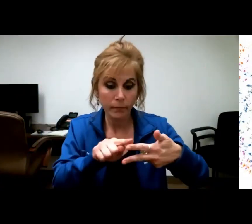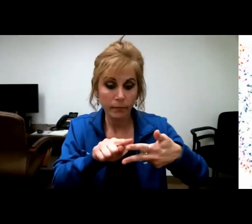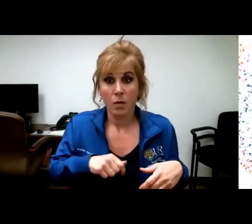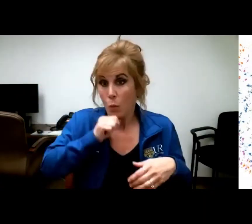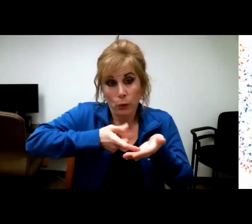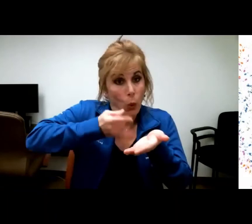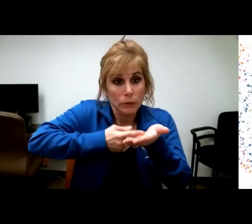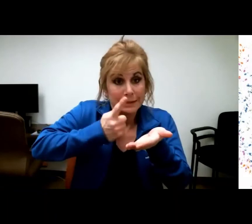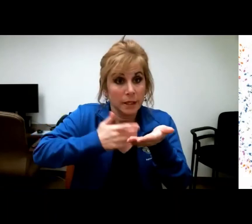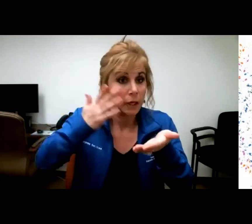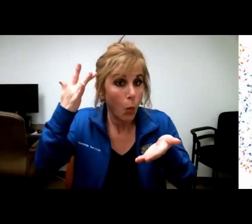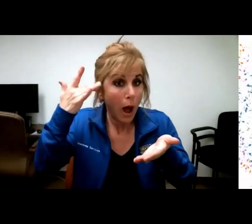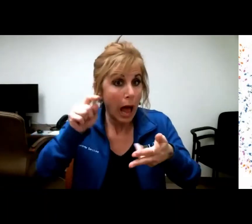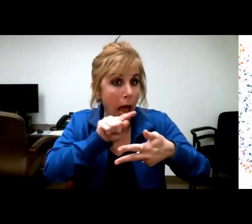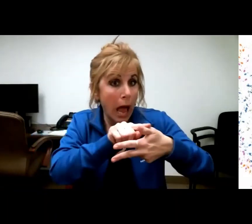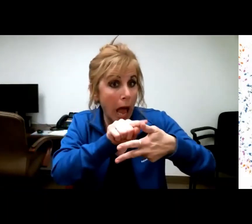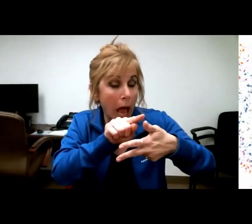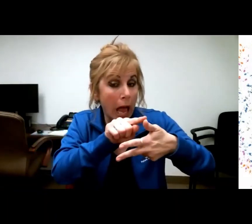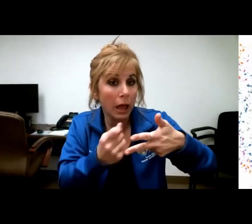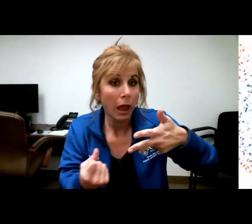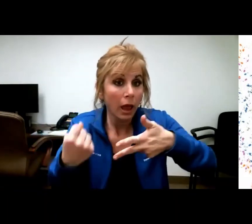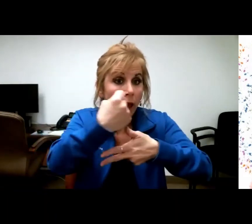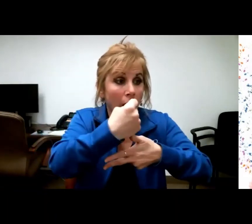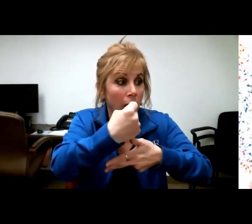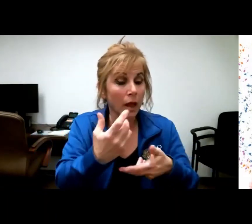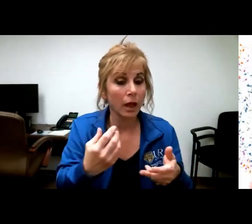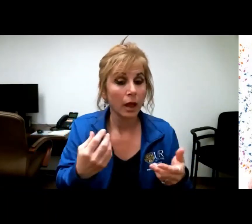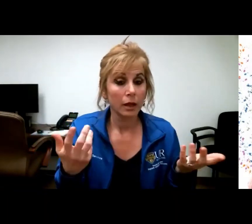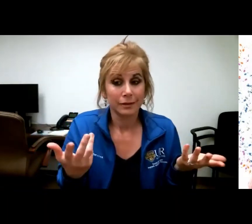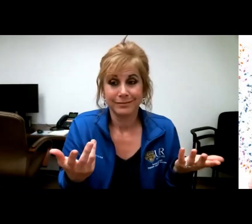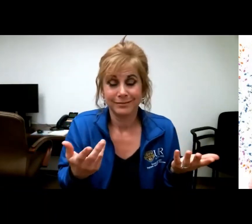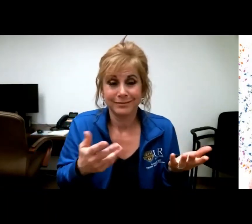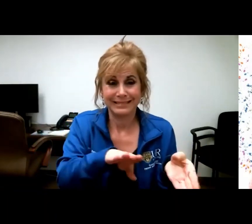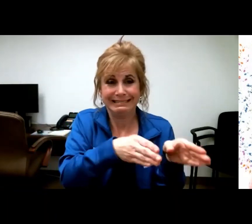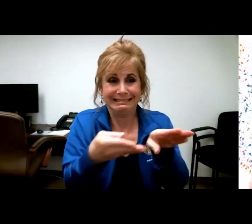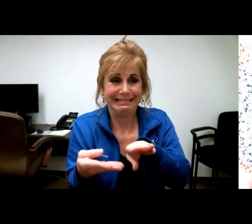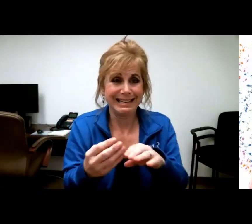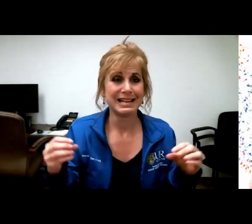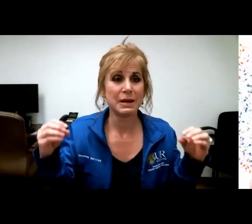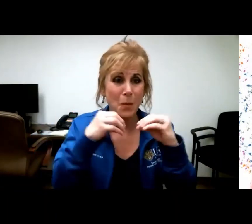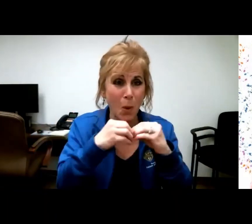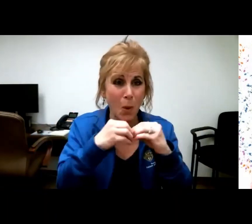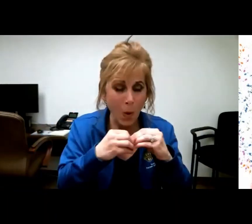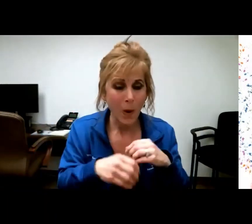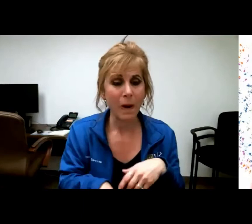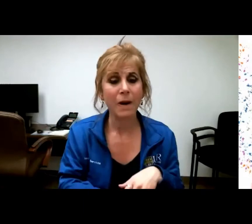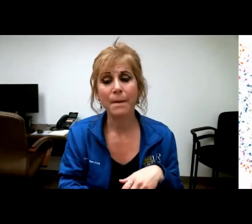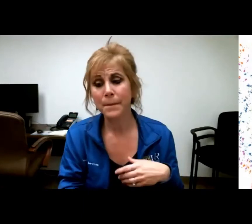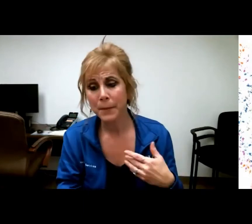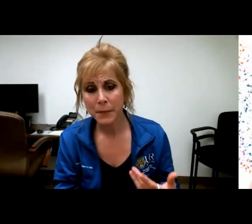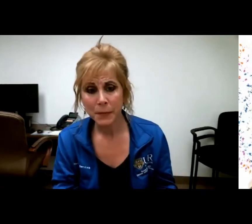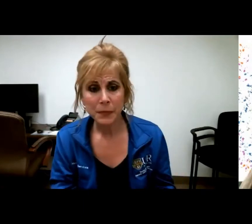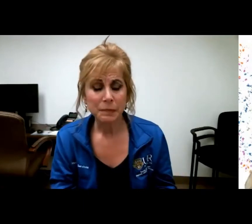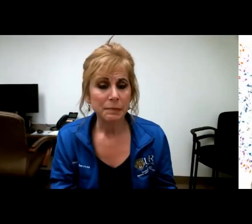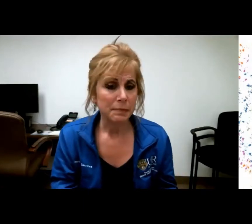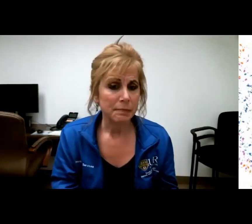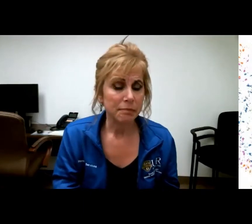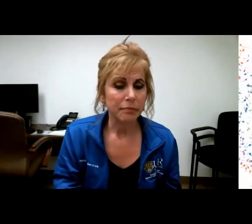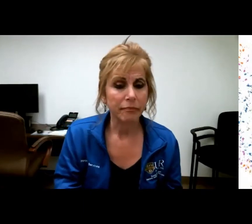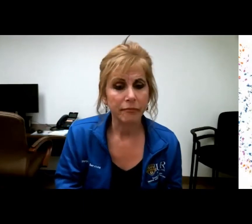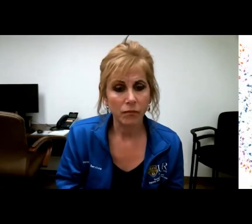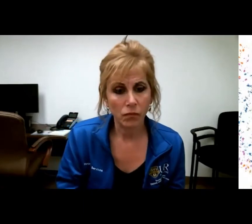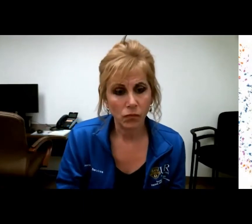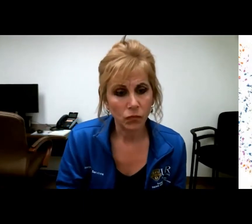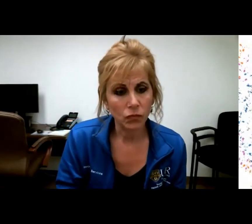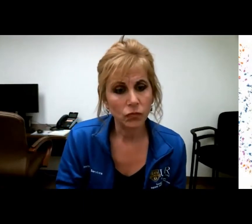but what's happening? Are they diagnosed later? Meaning that if you